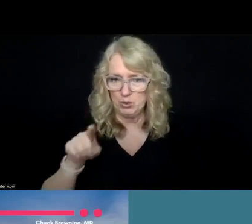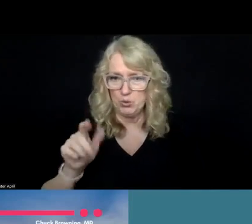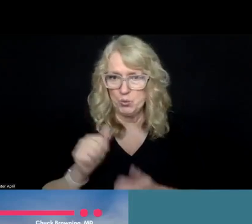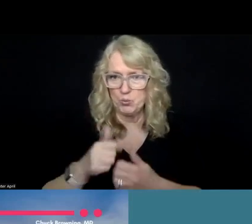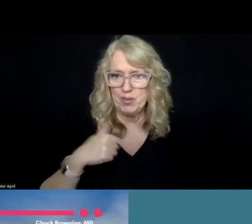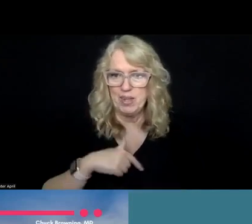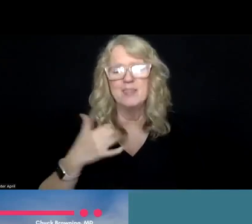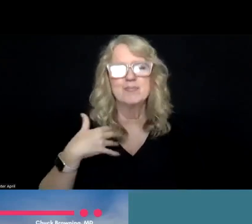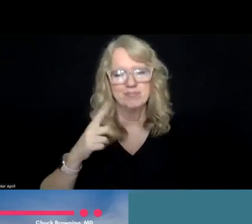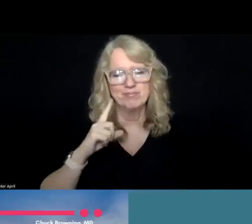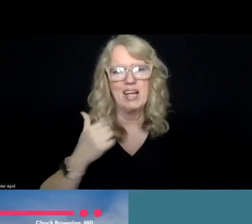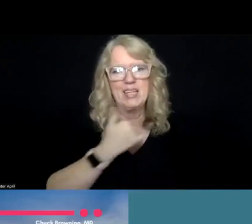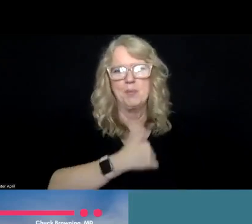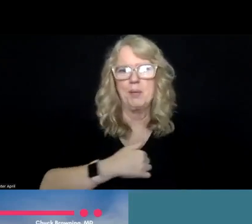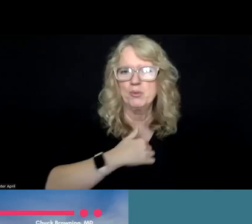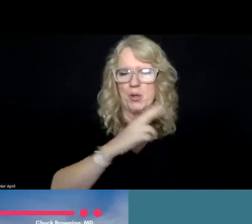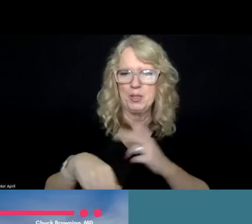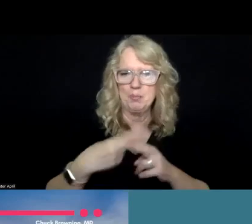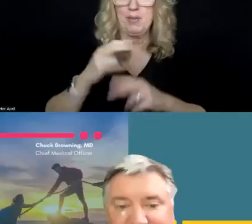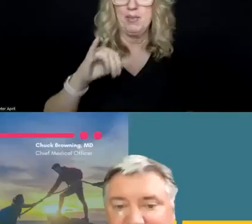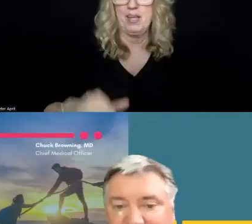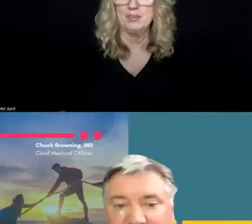I am so sorry about that. Can you hear me?